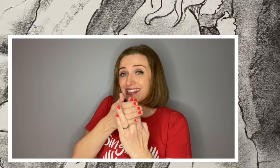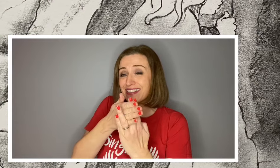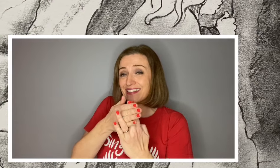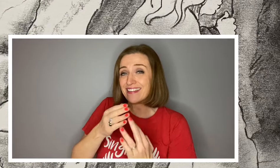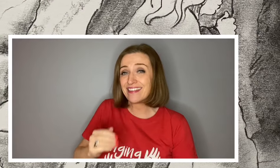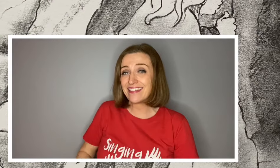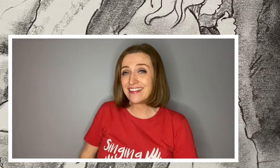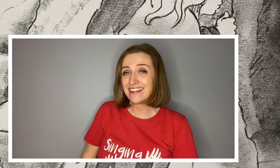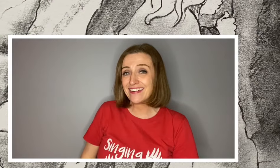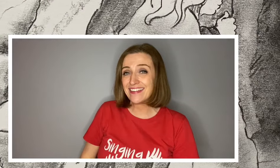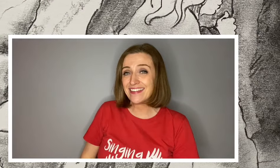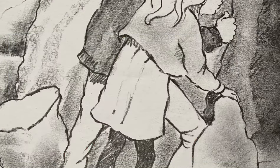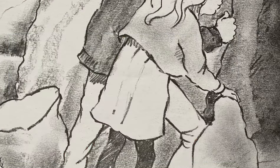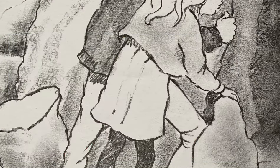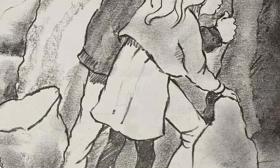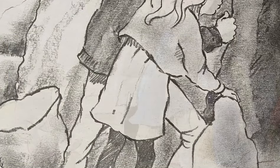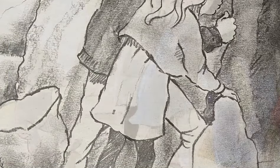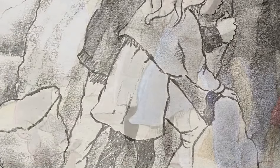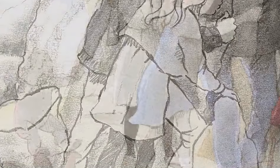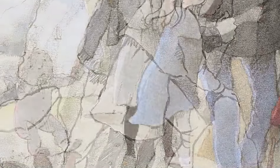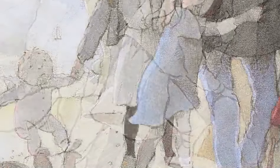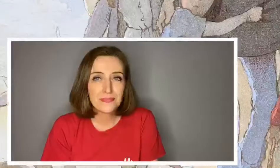it.